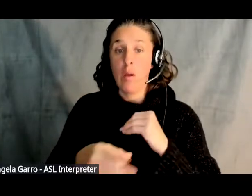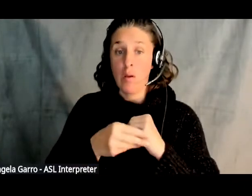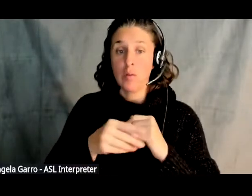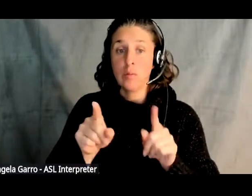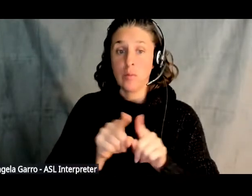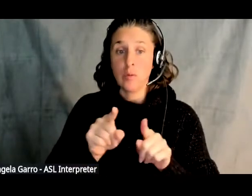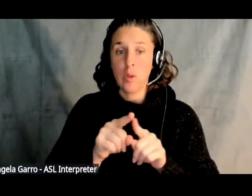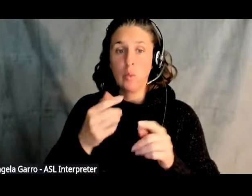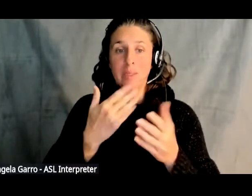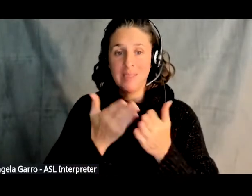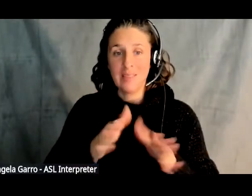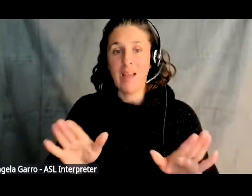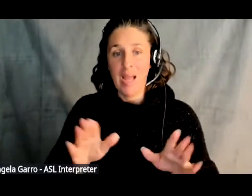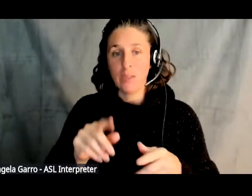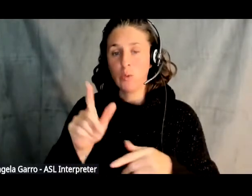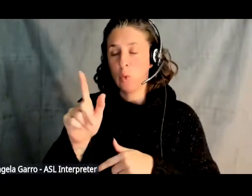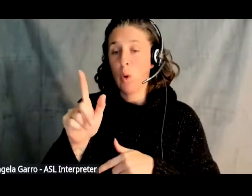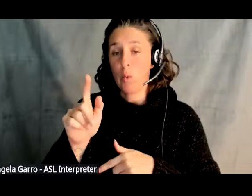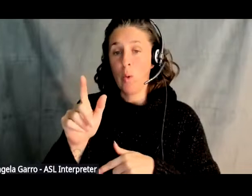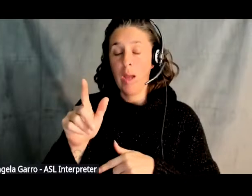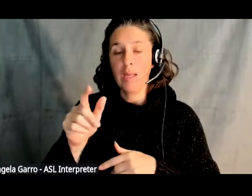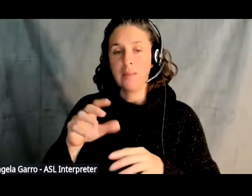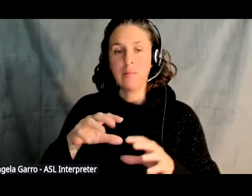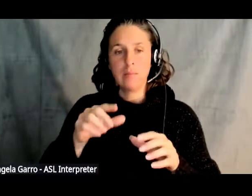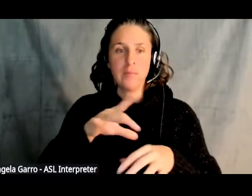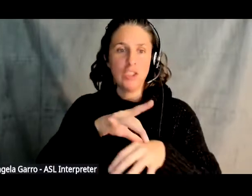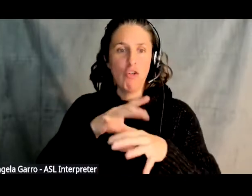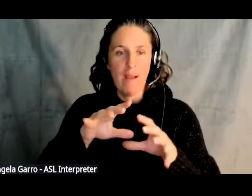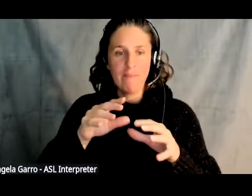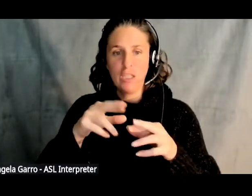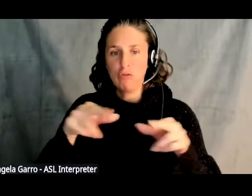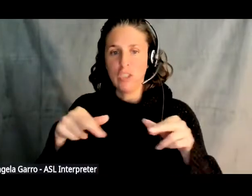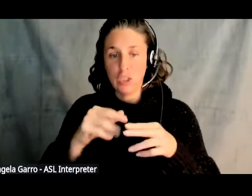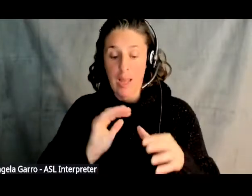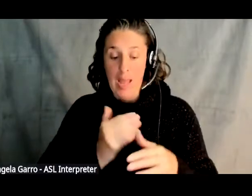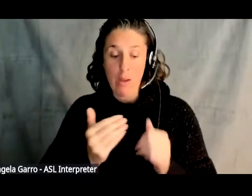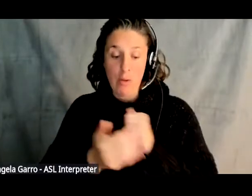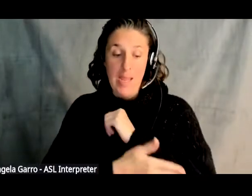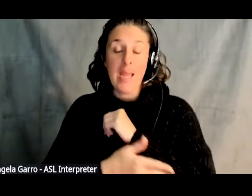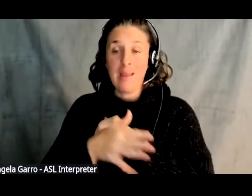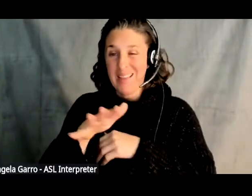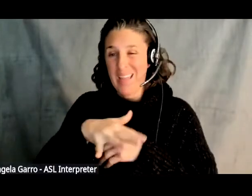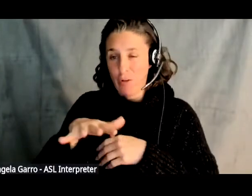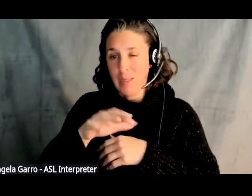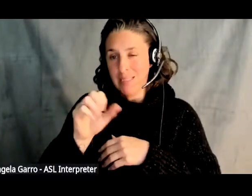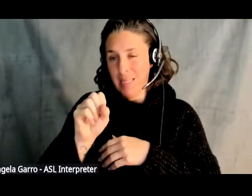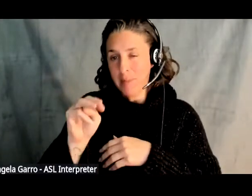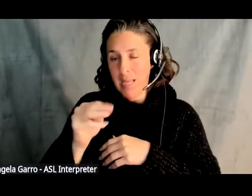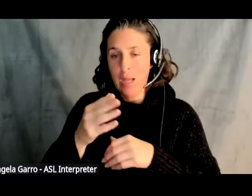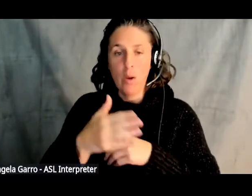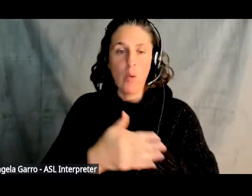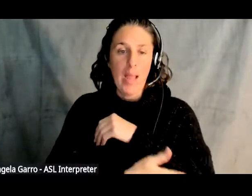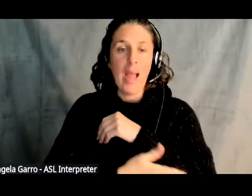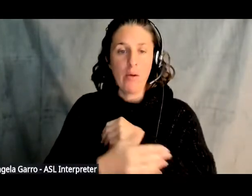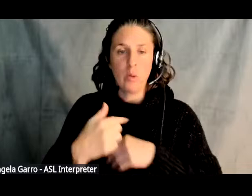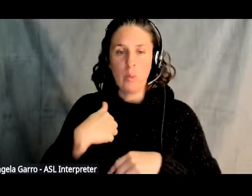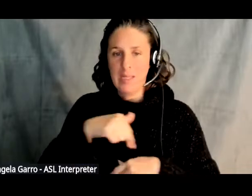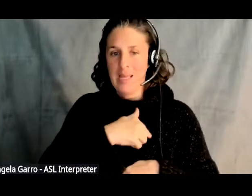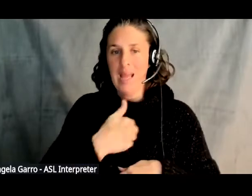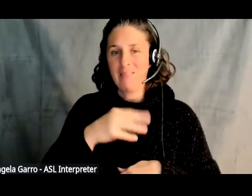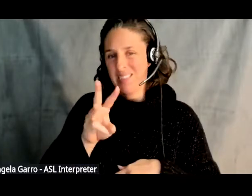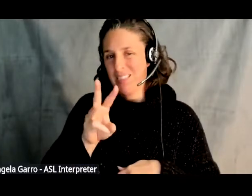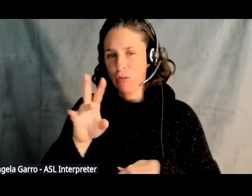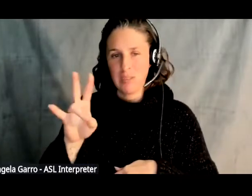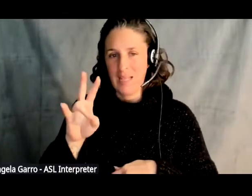into 21 geographic regions. So our area is San Mateo County, and we have 6 or 7 delegates. And I'm honored to be appointed in